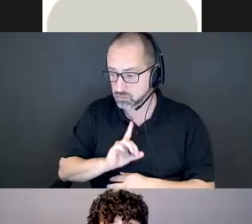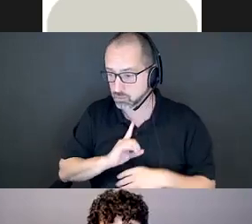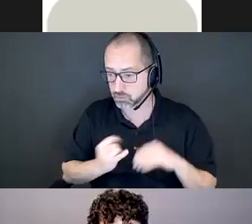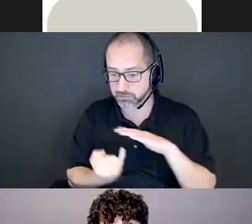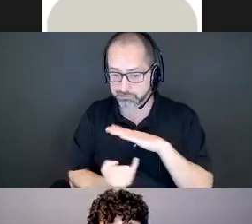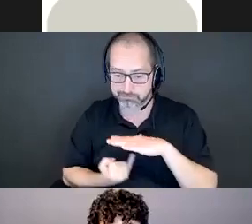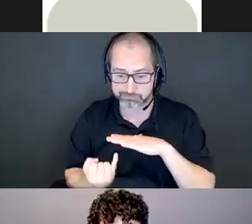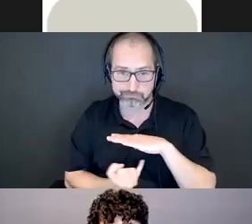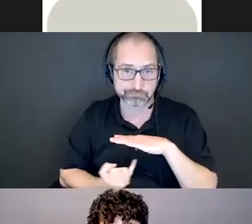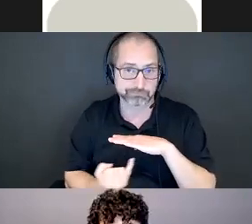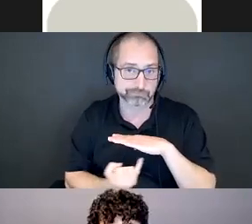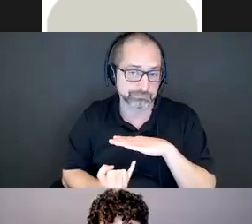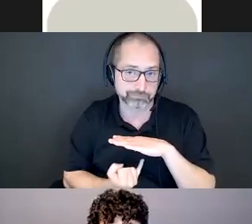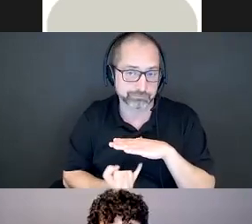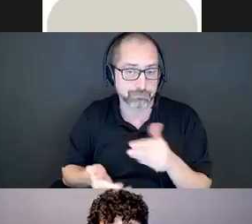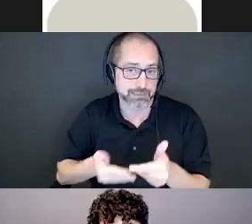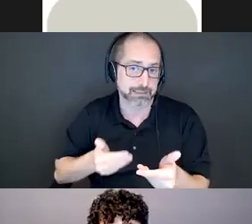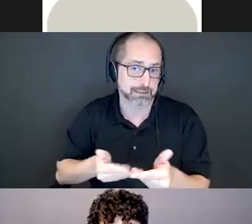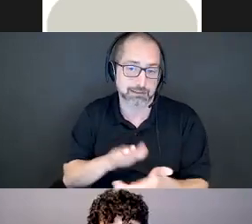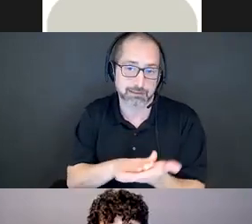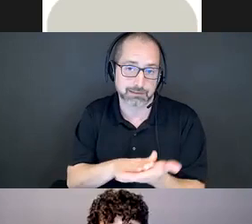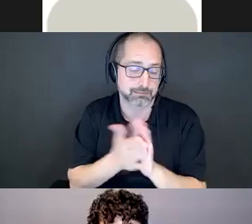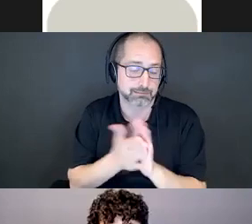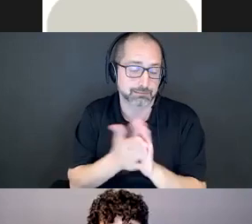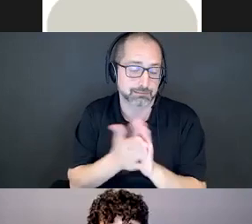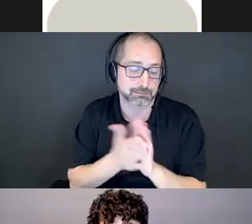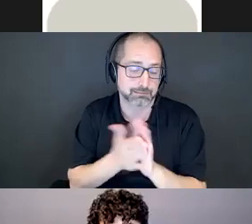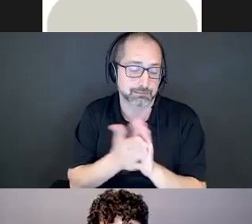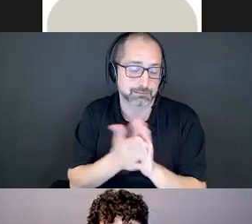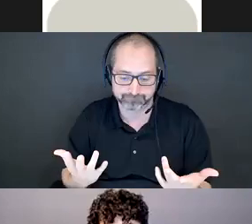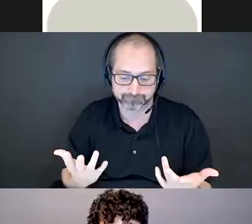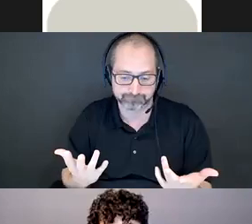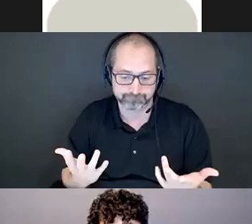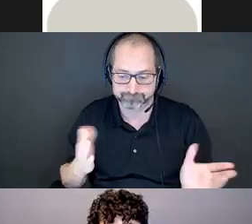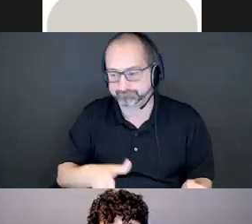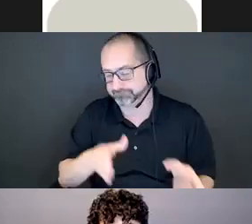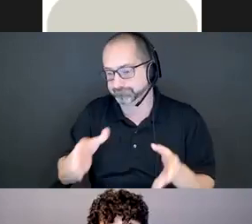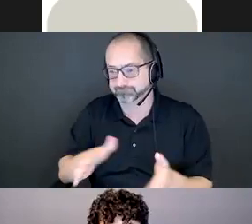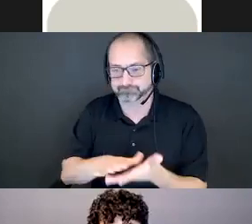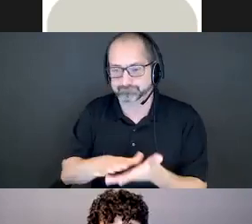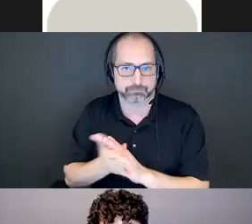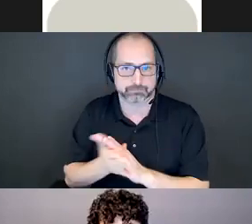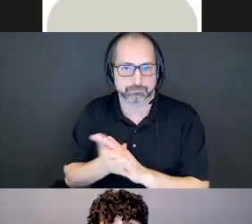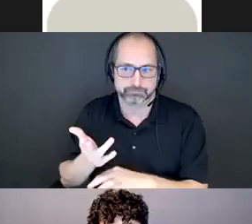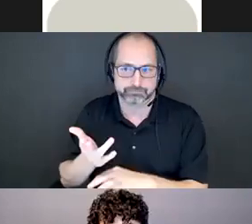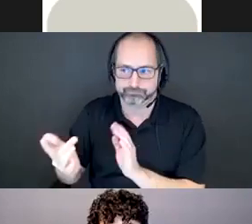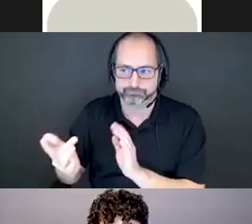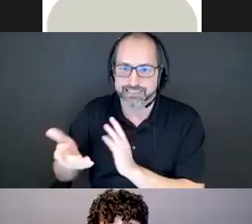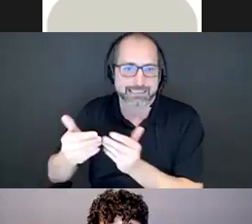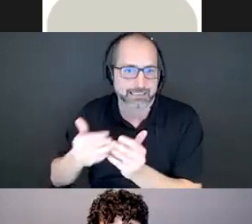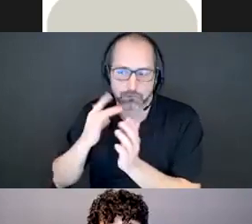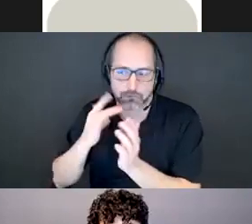easy to become to be someone who's susceptible to elder abuse. There's